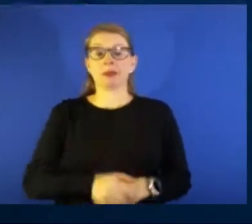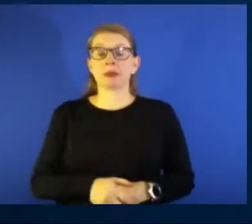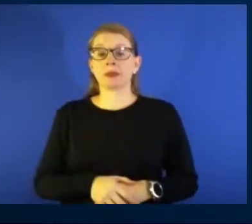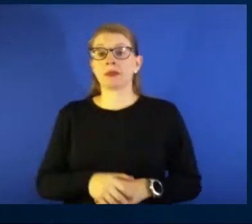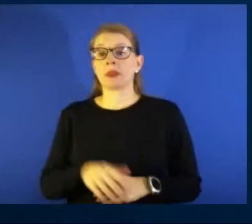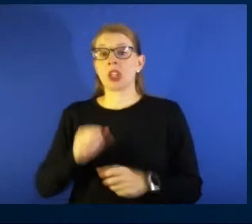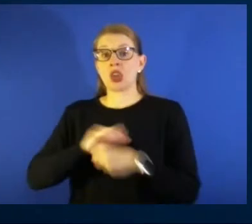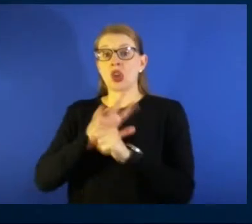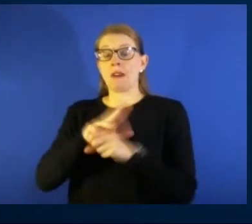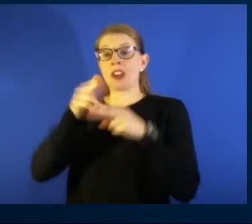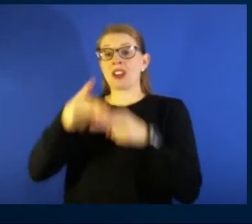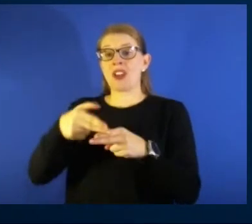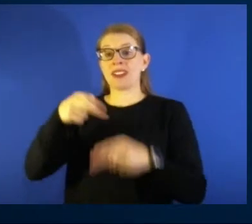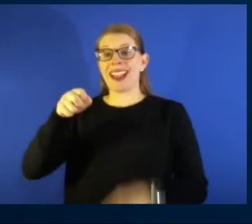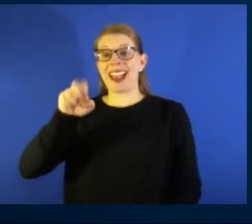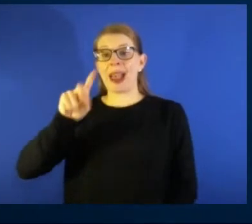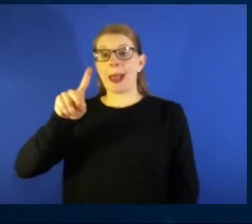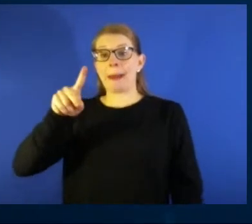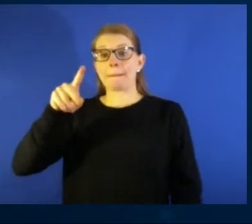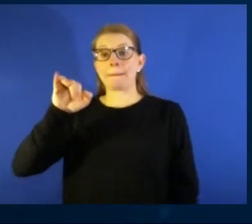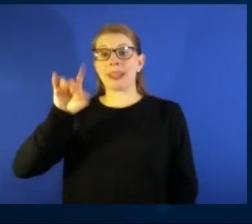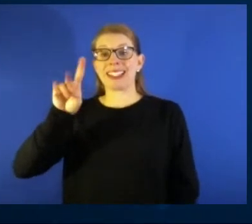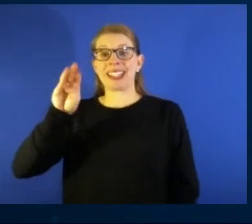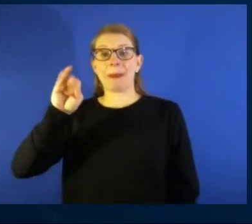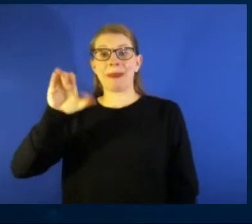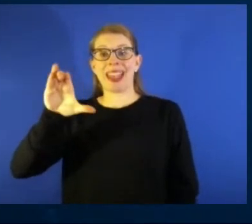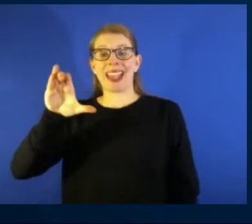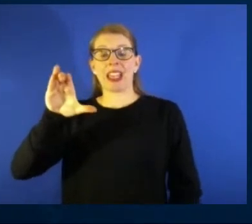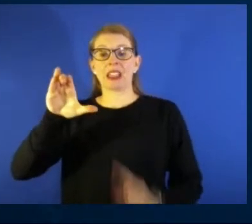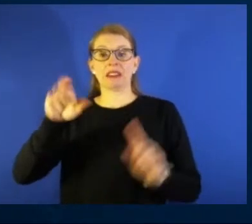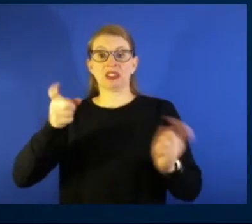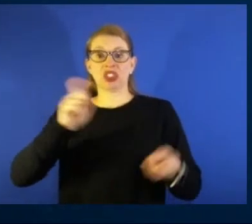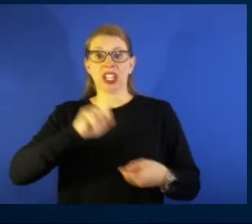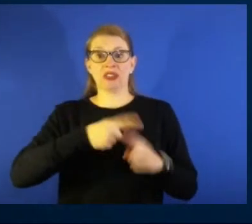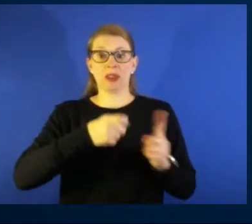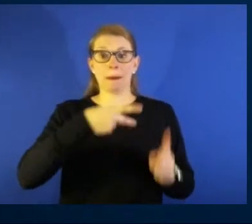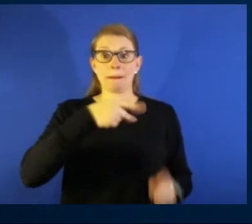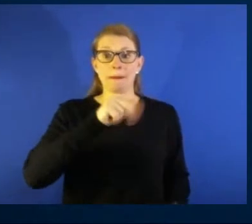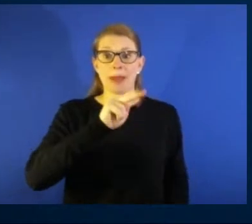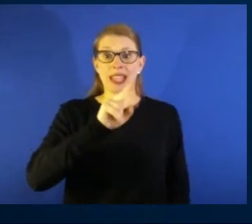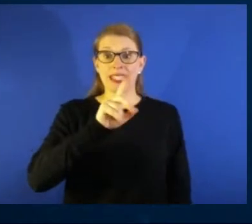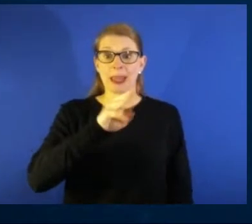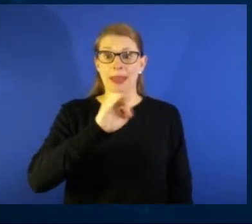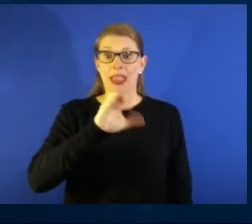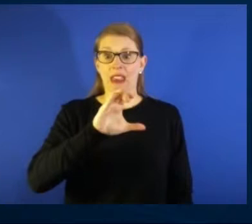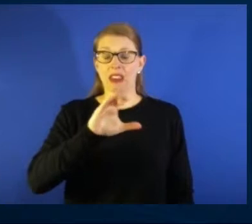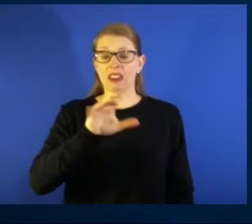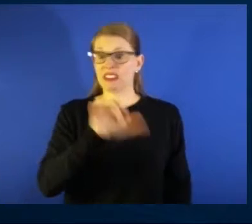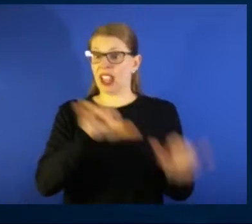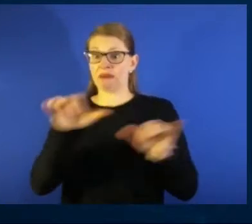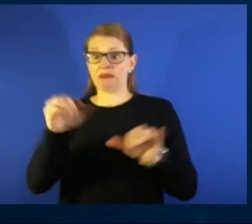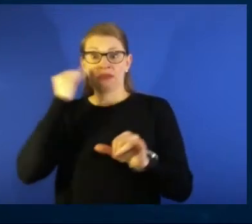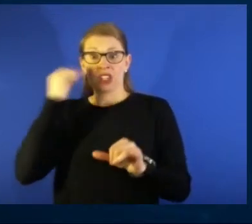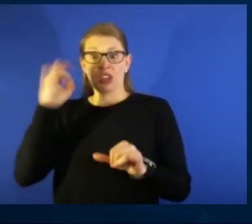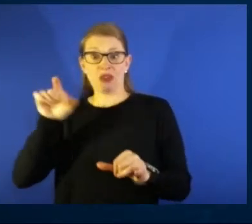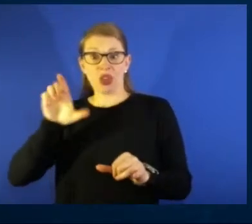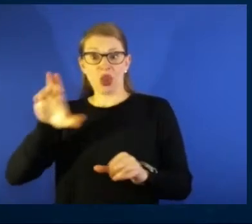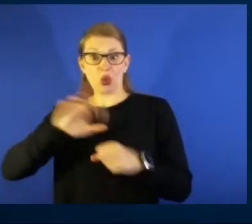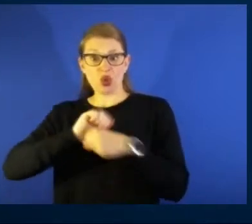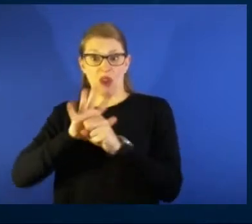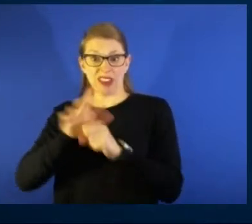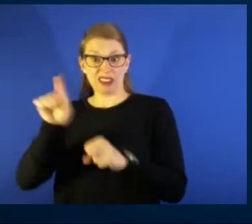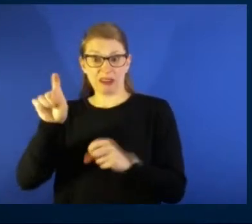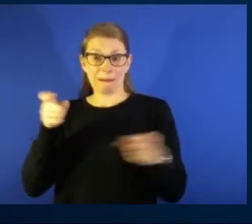an epidemic. Have we evolved from the pandemic? Does COVID now become just like the flu, something we just learned to manage? Yeah, I think